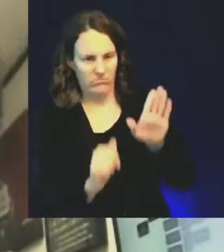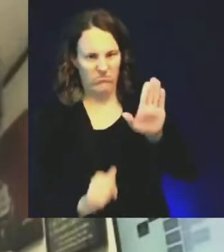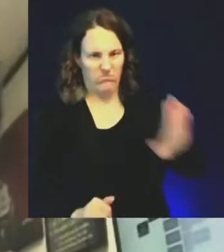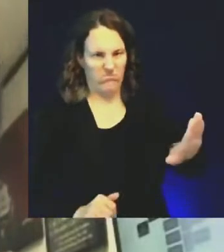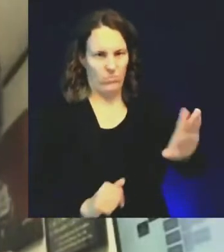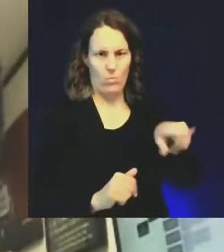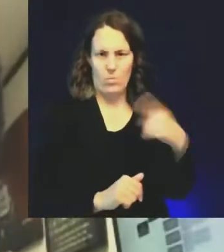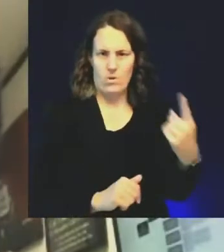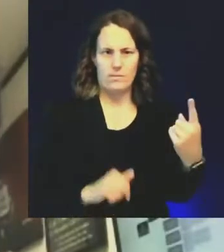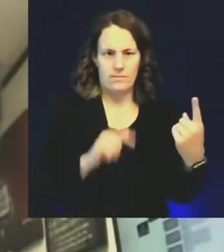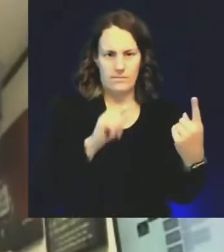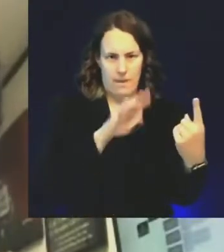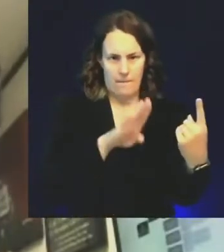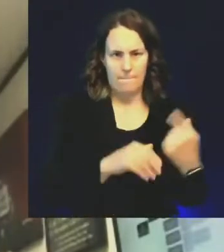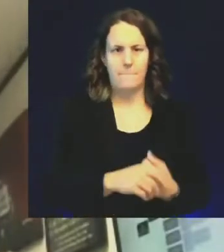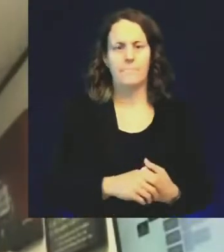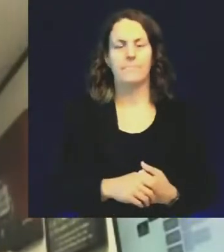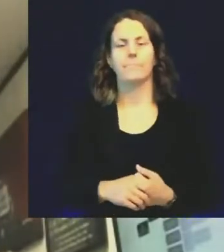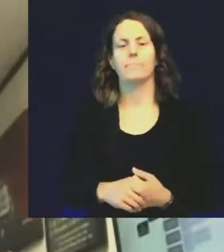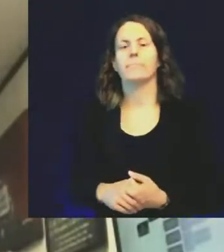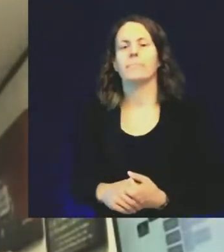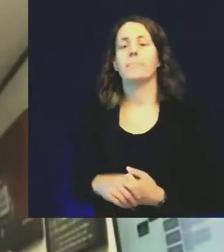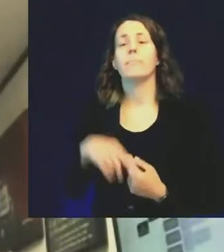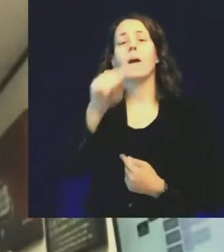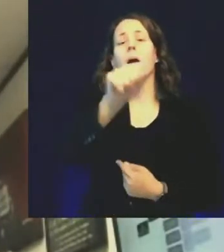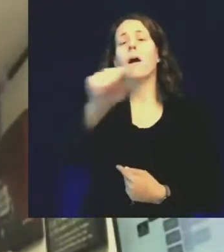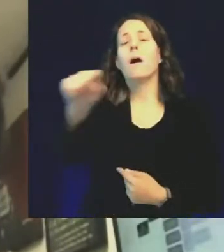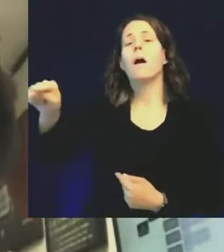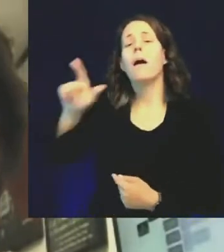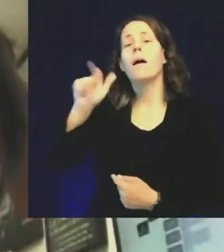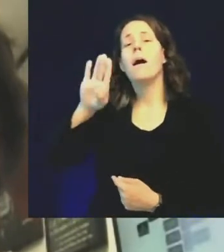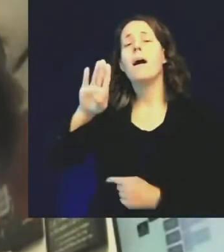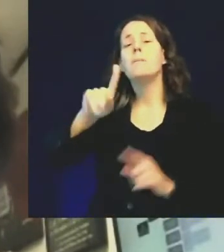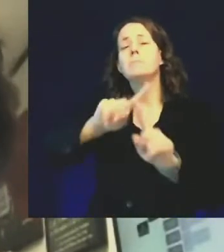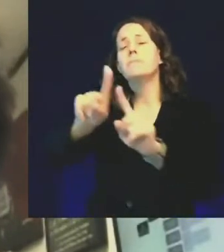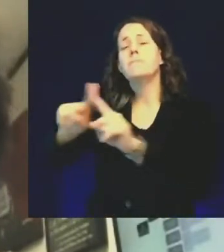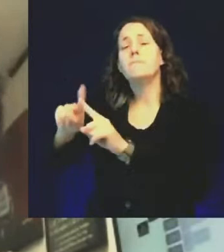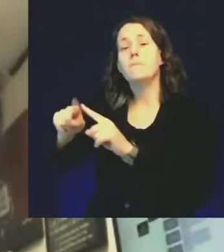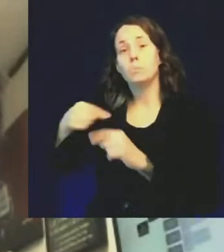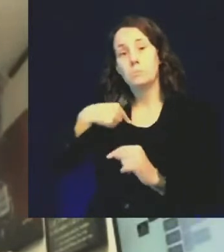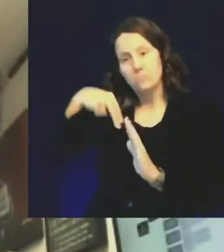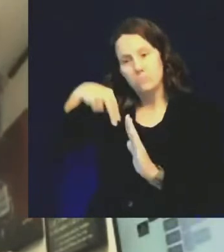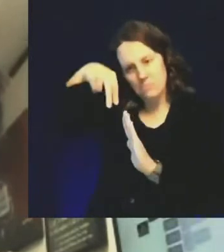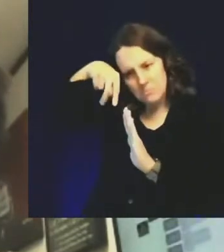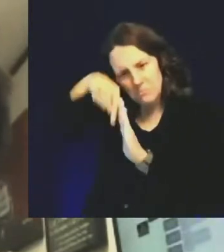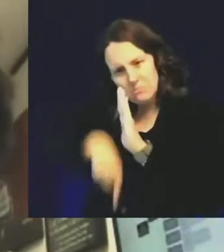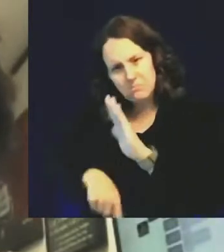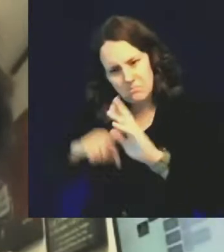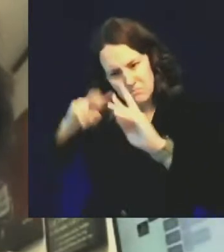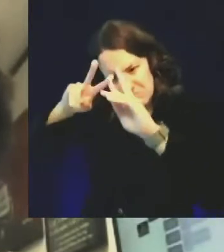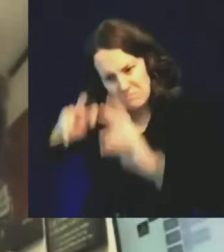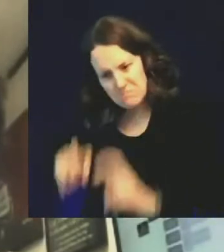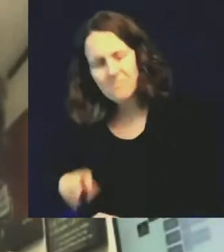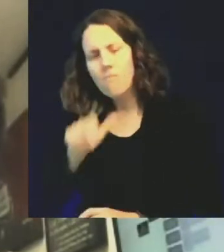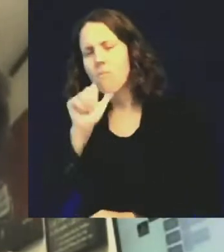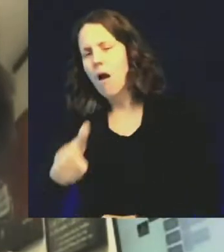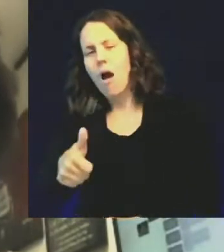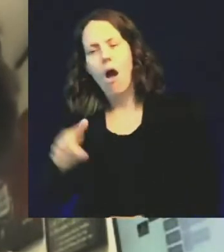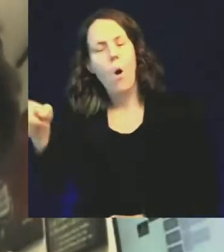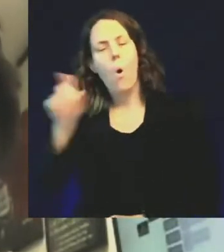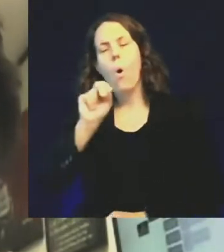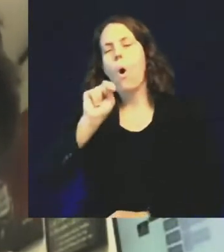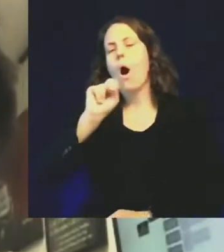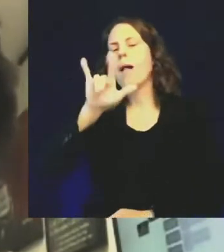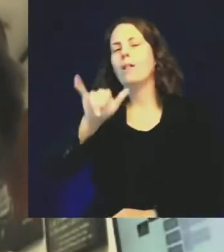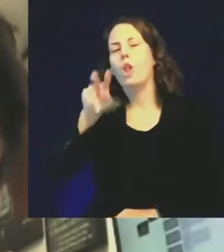in the state that don't routinely do genetic sequencing. So it's still a subset, but as